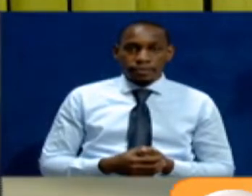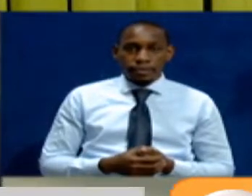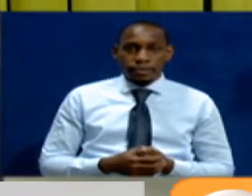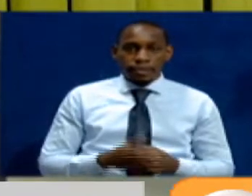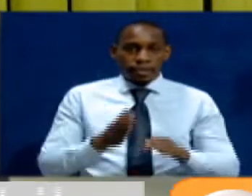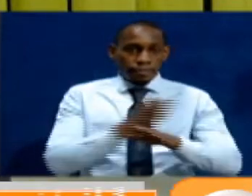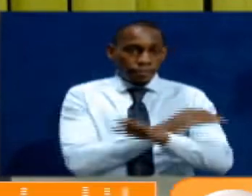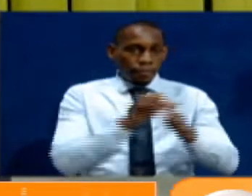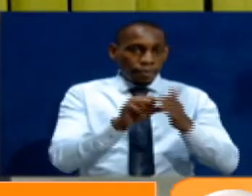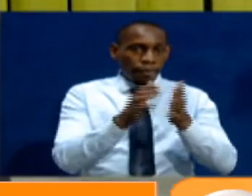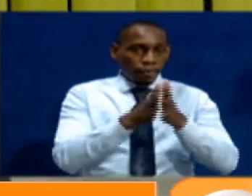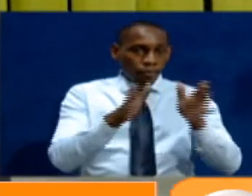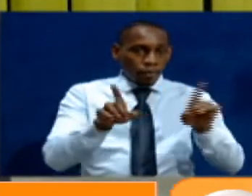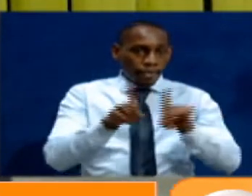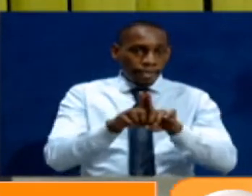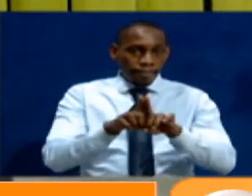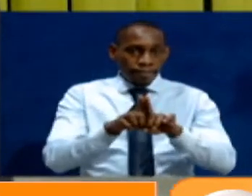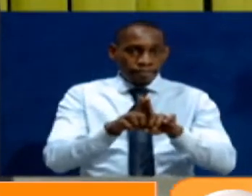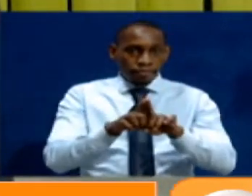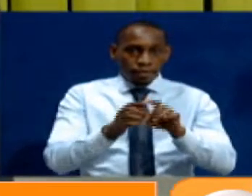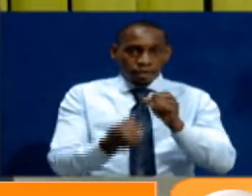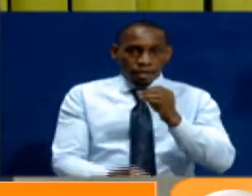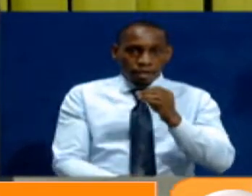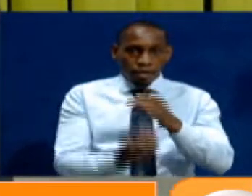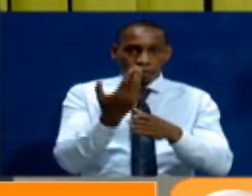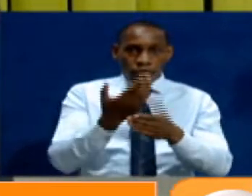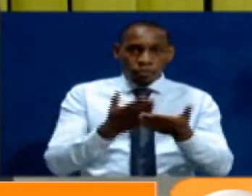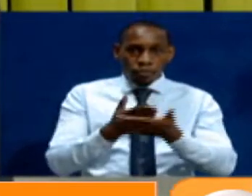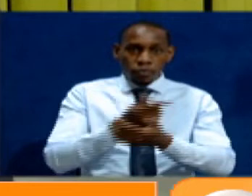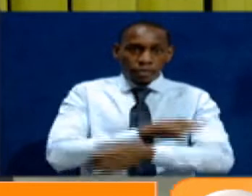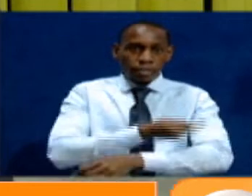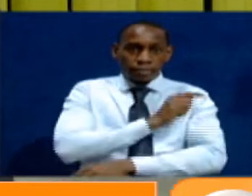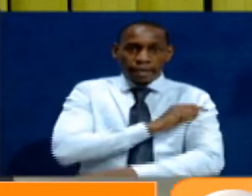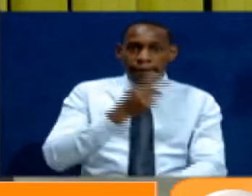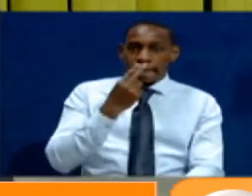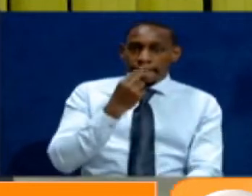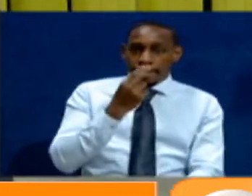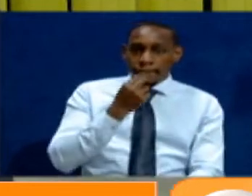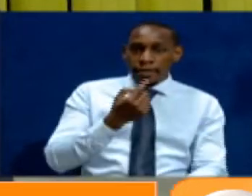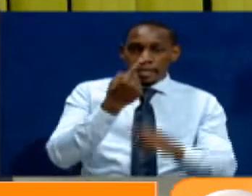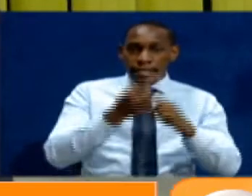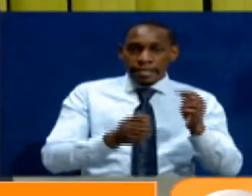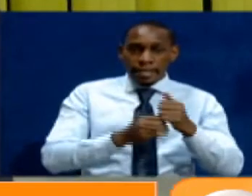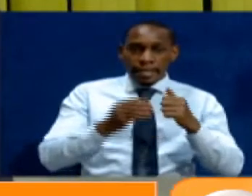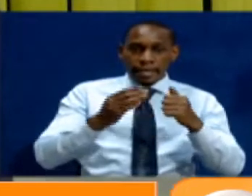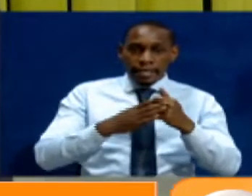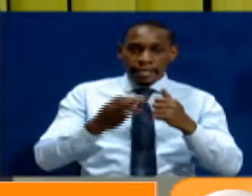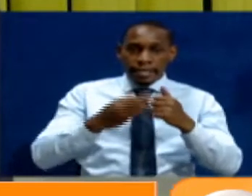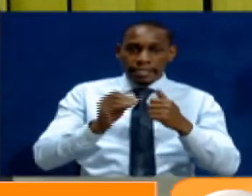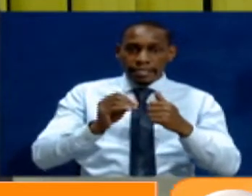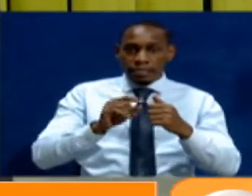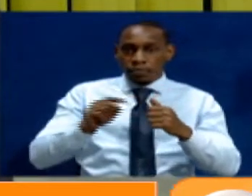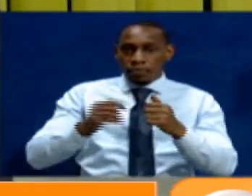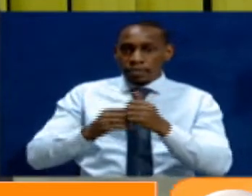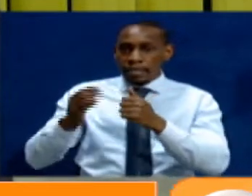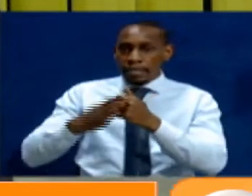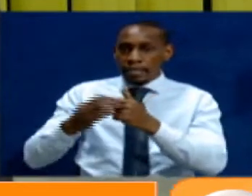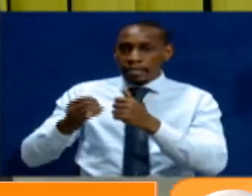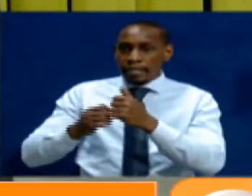a pandemic like this caused by the Spanish flu in 1918,